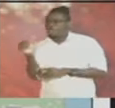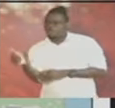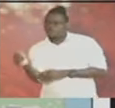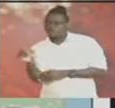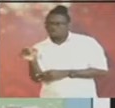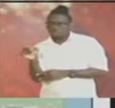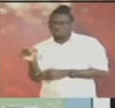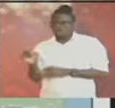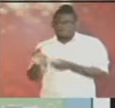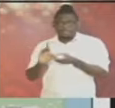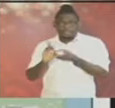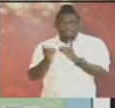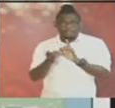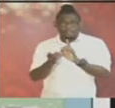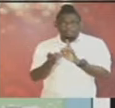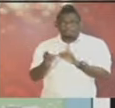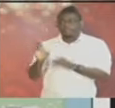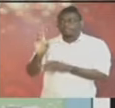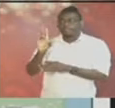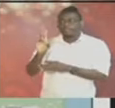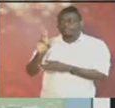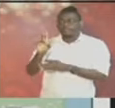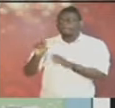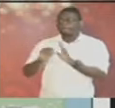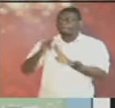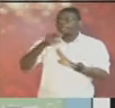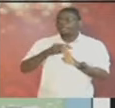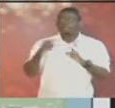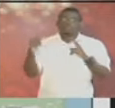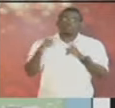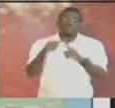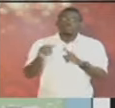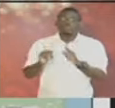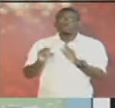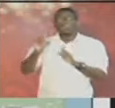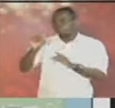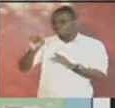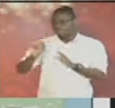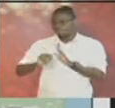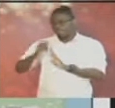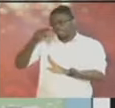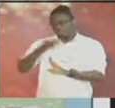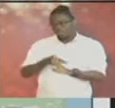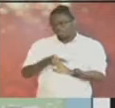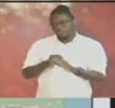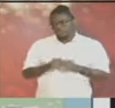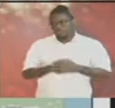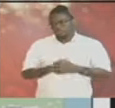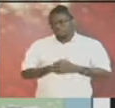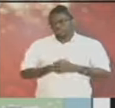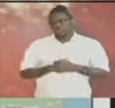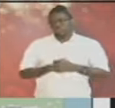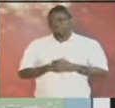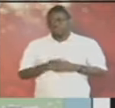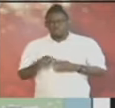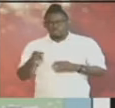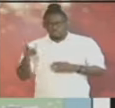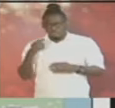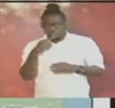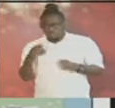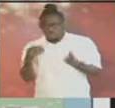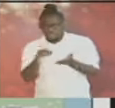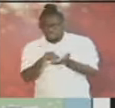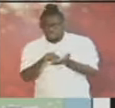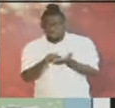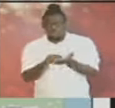representing the period 7th of March to 20th of March. So during epi weeks 8 and 9, we see only 2 clusters, again a decrease when compared